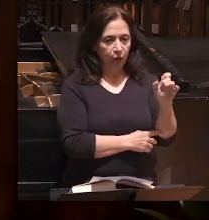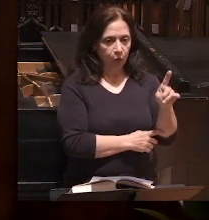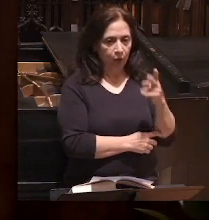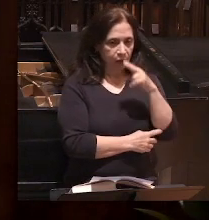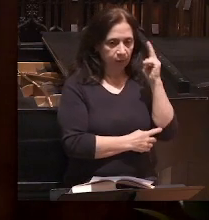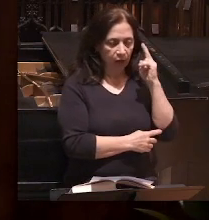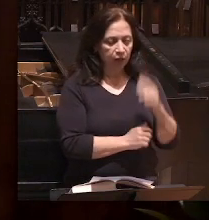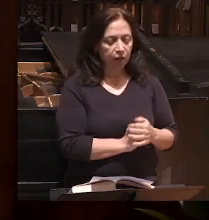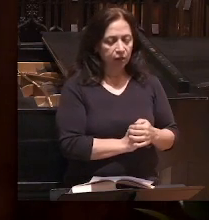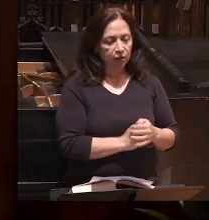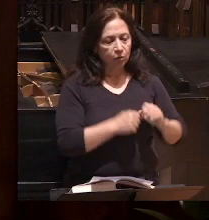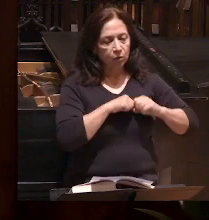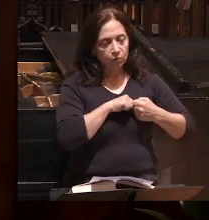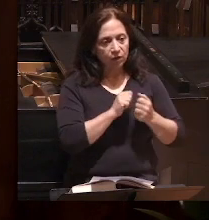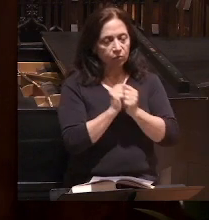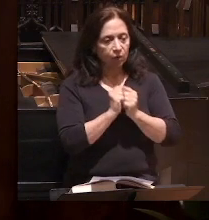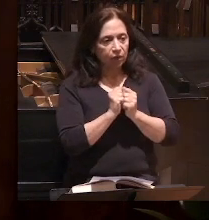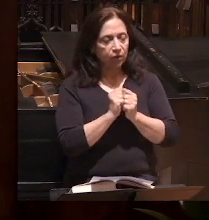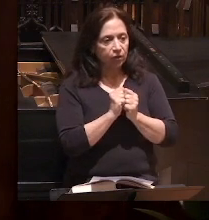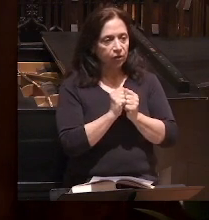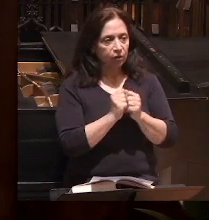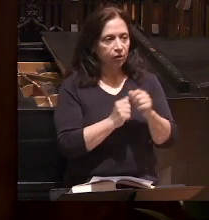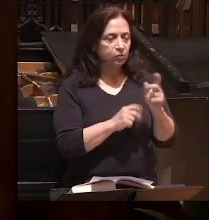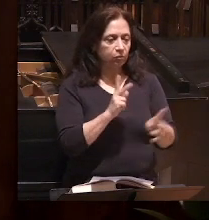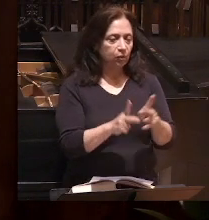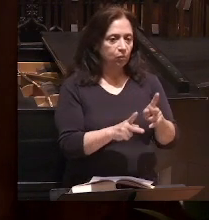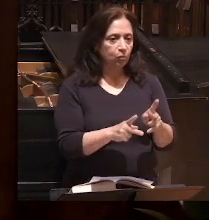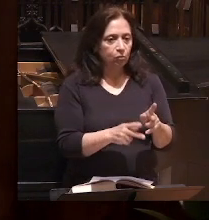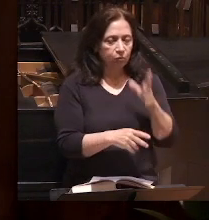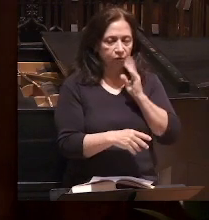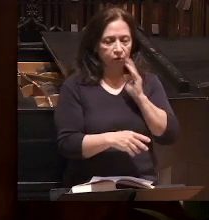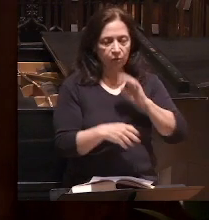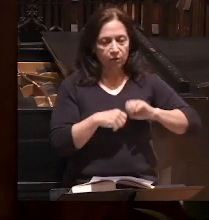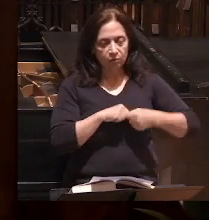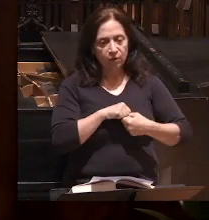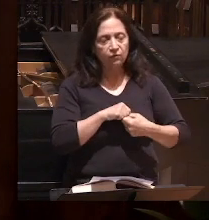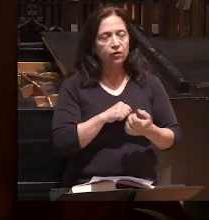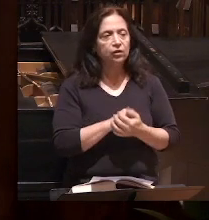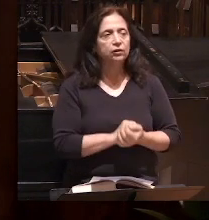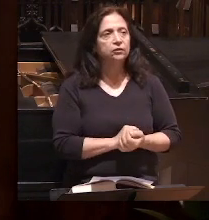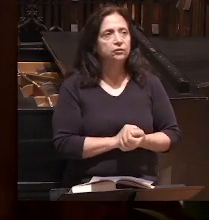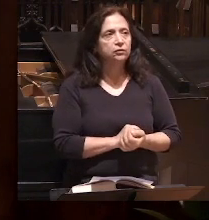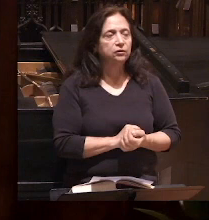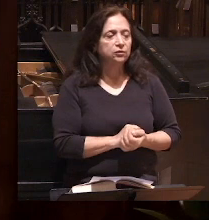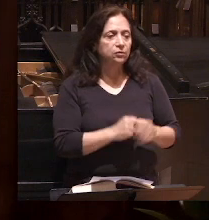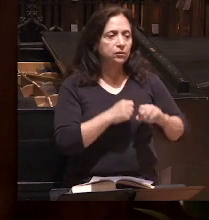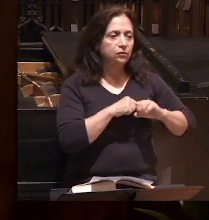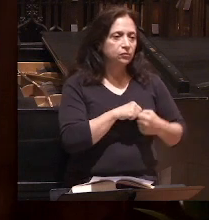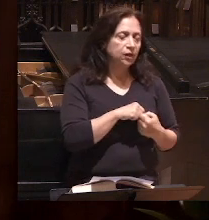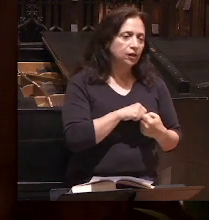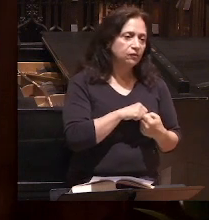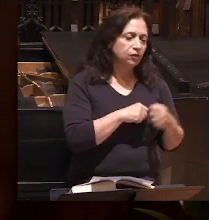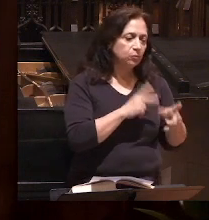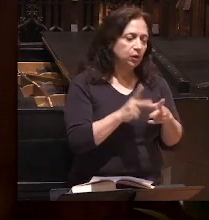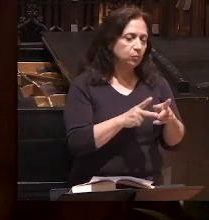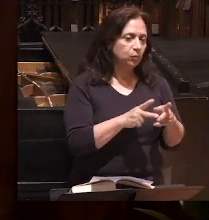And we grieve with those who are grieving. We grieve those who are grieving